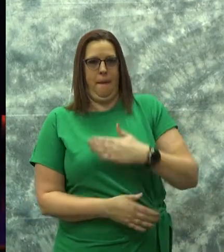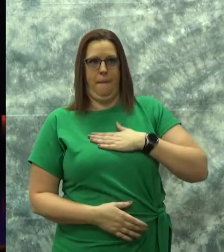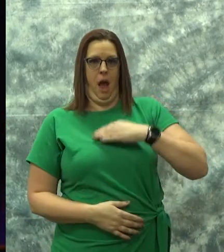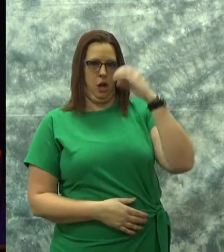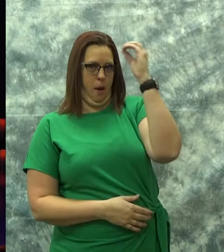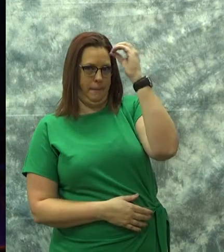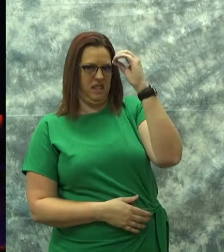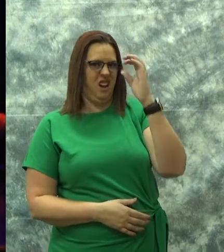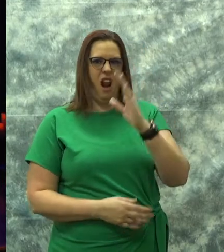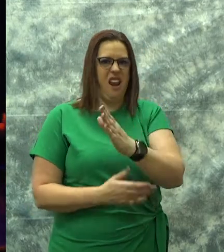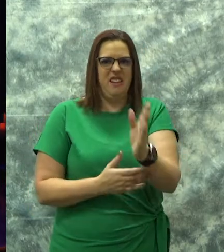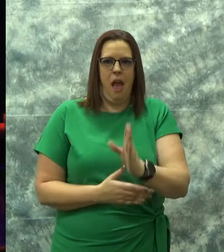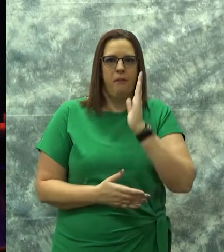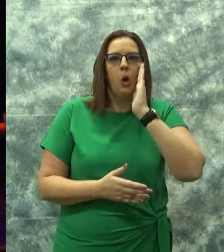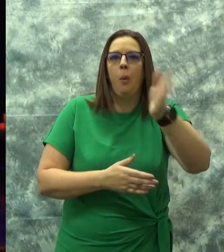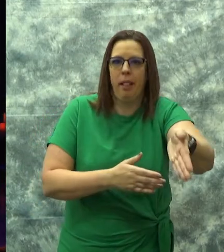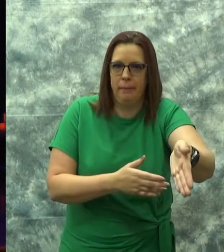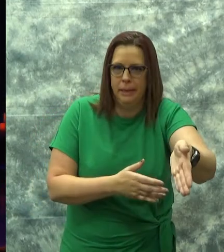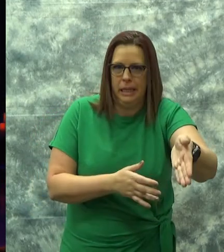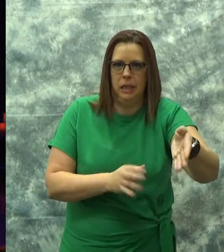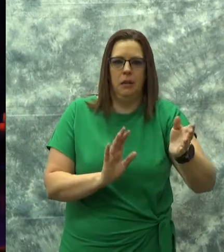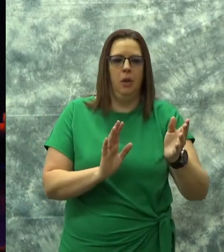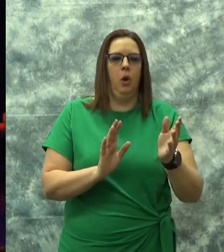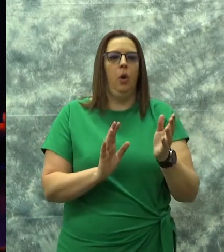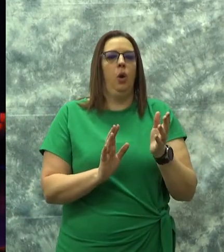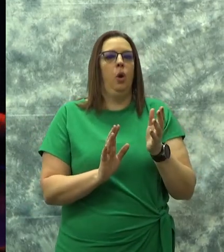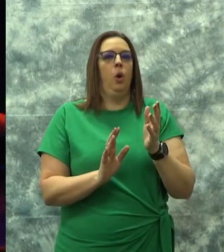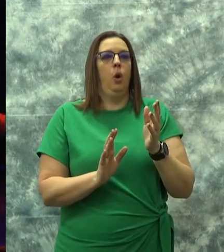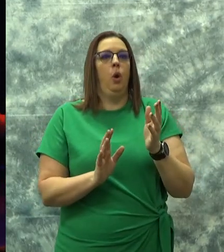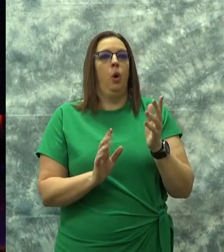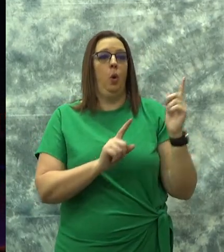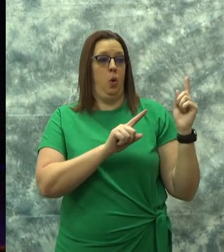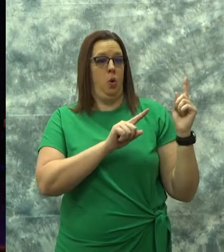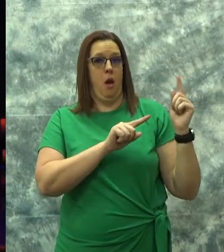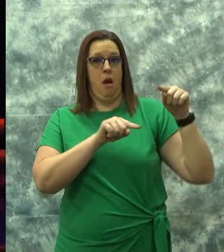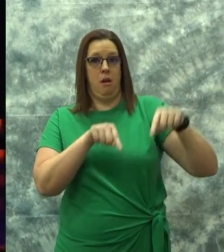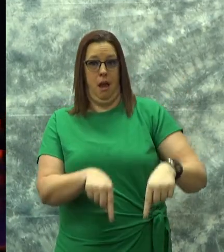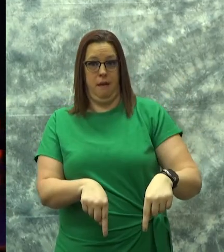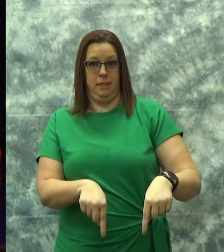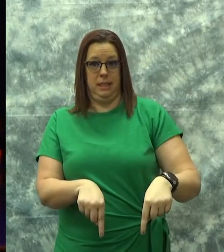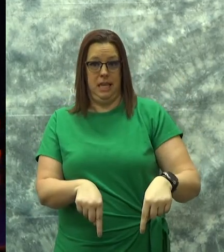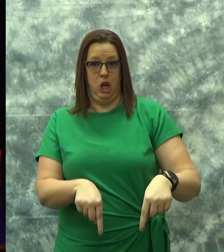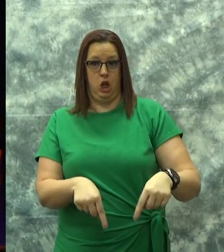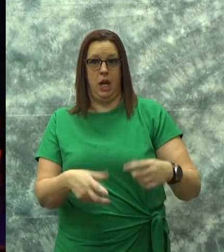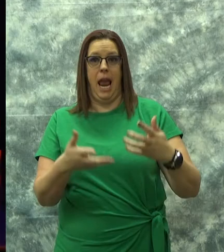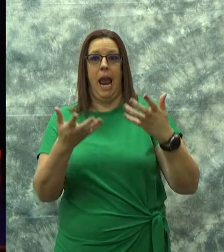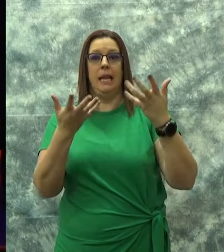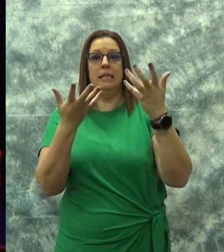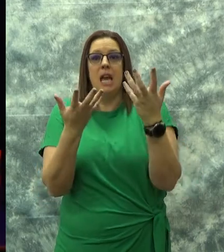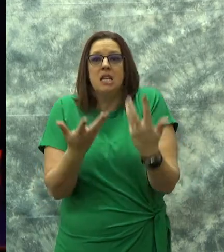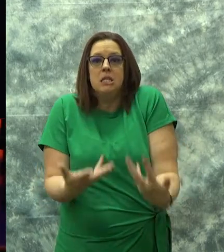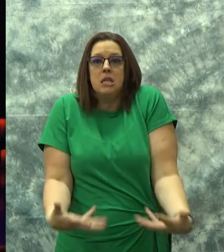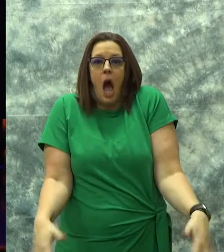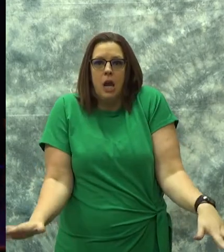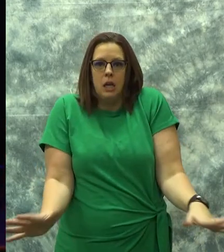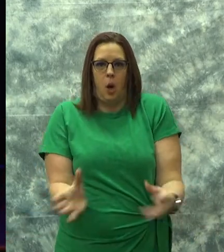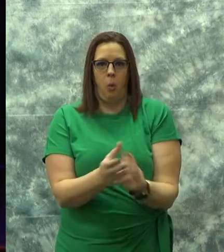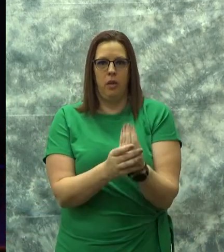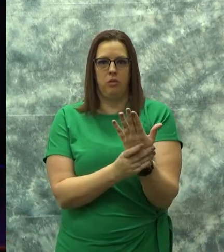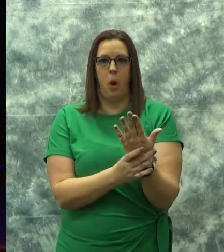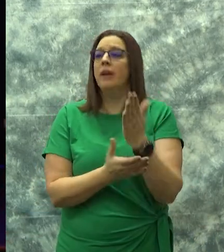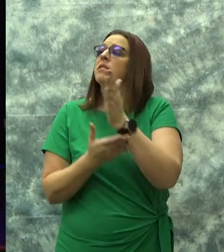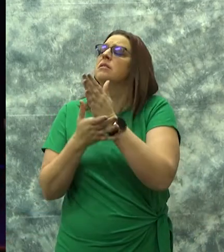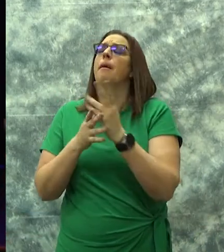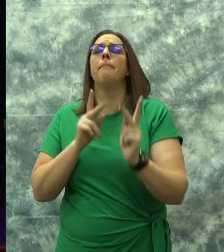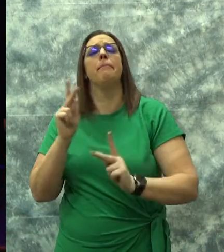has been, in my opinion, never will be, who comes here and gets done with